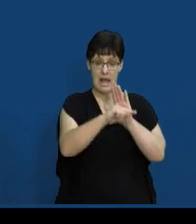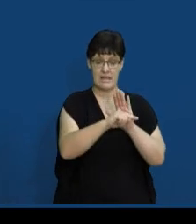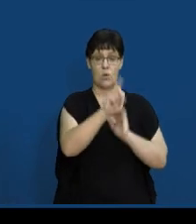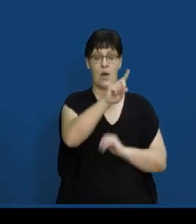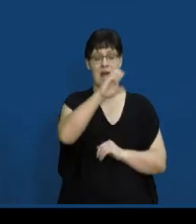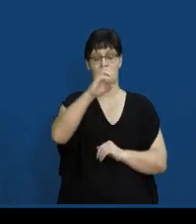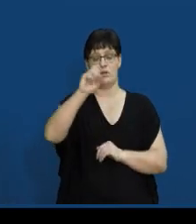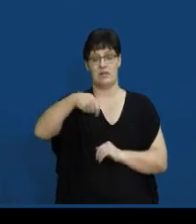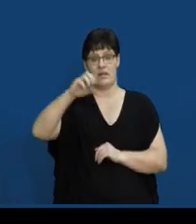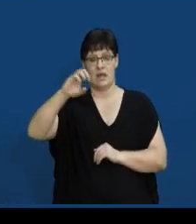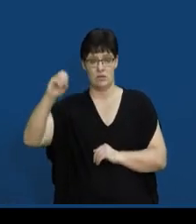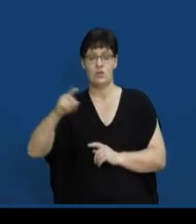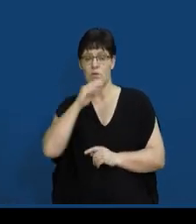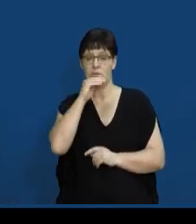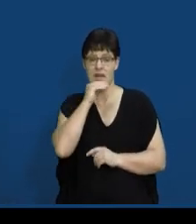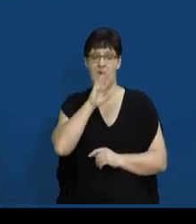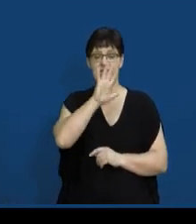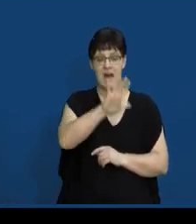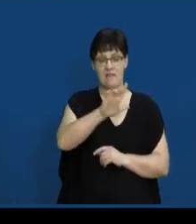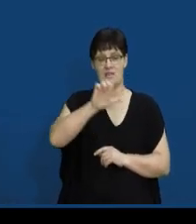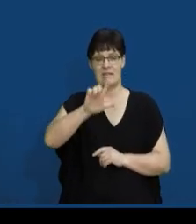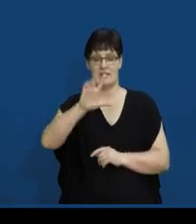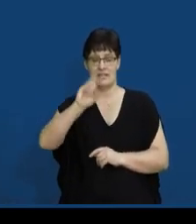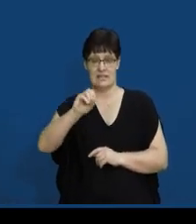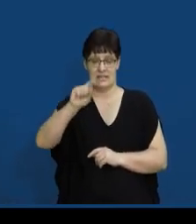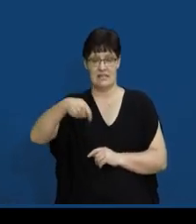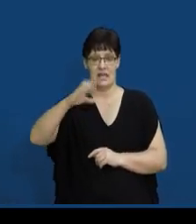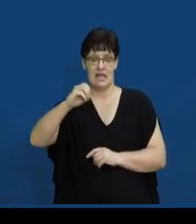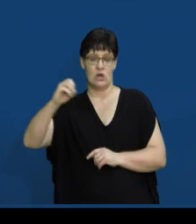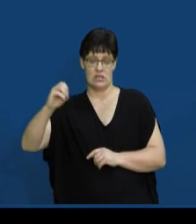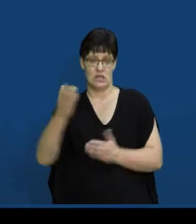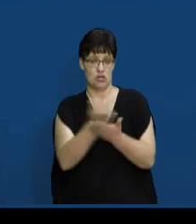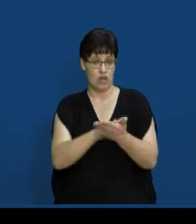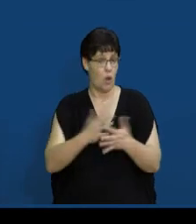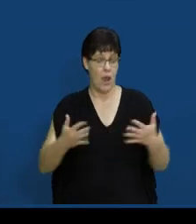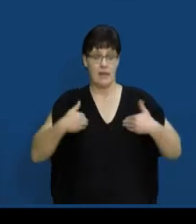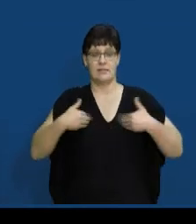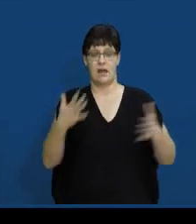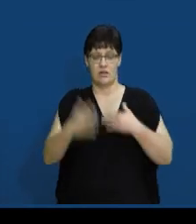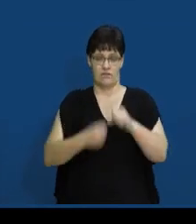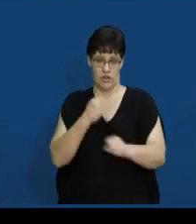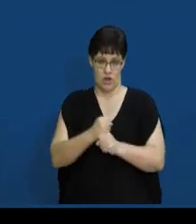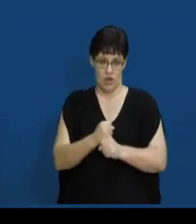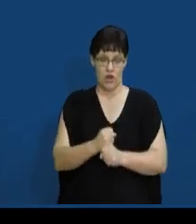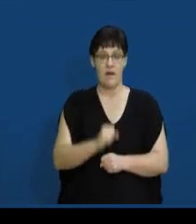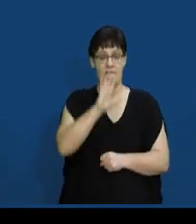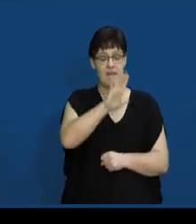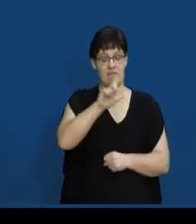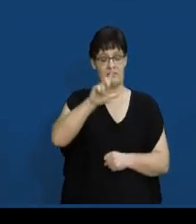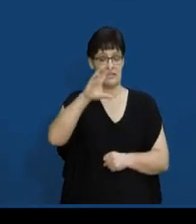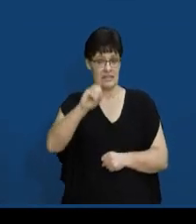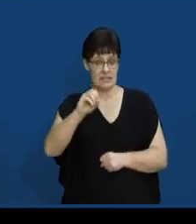570,000 shares at the beginning of the year. Got it? So what? Remember, check it again. 570 plus 100 will give